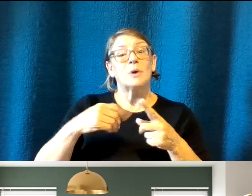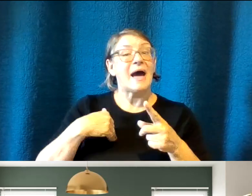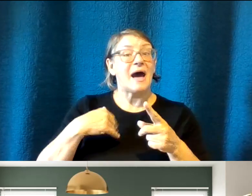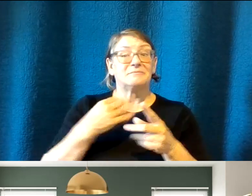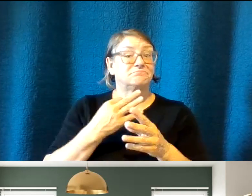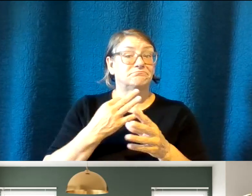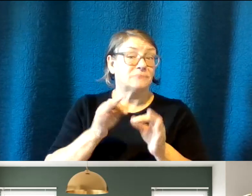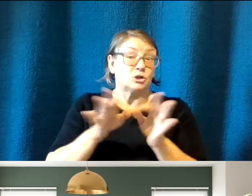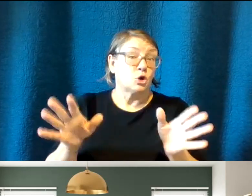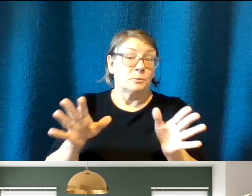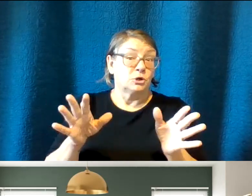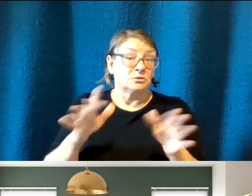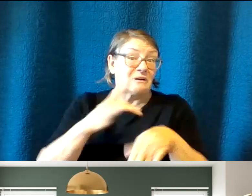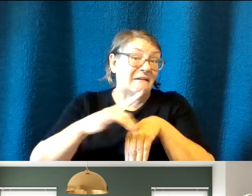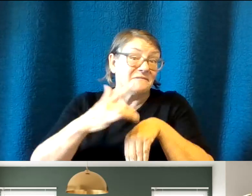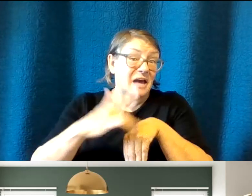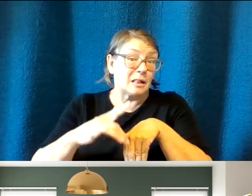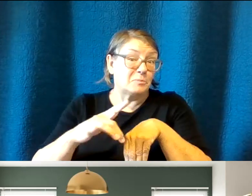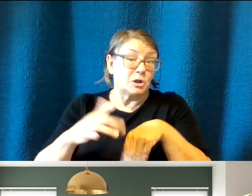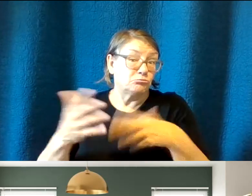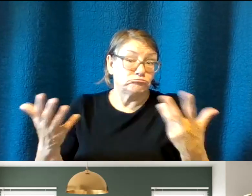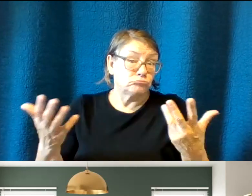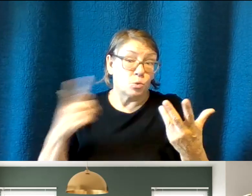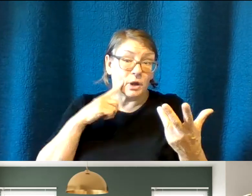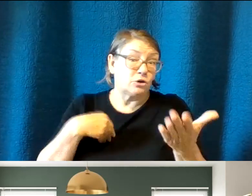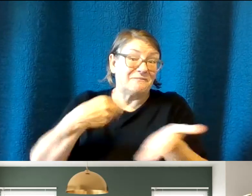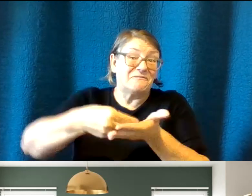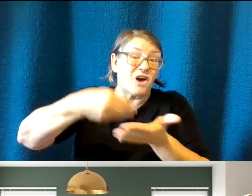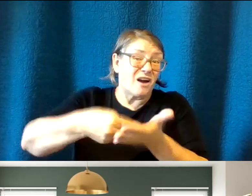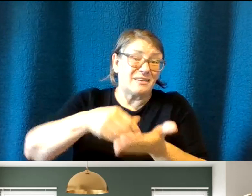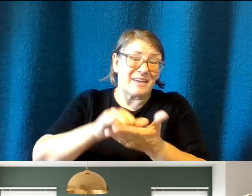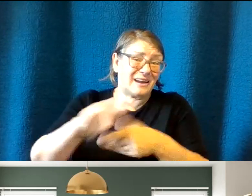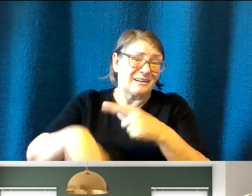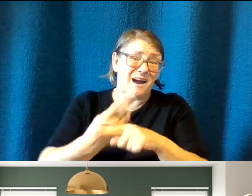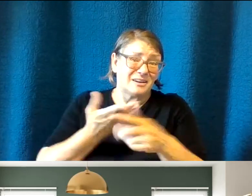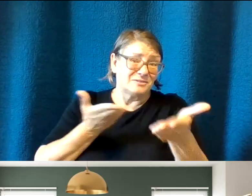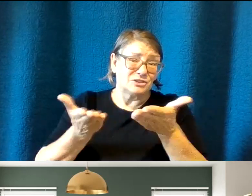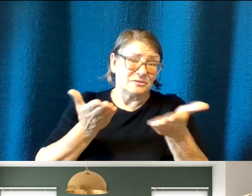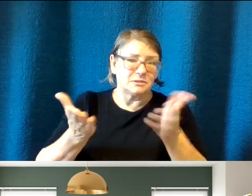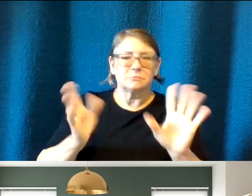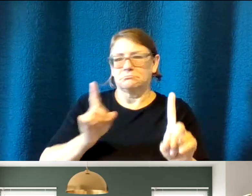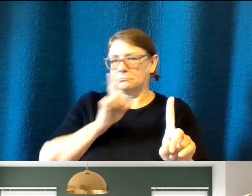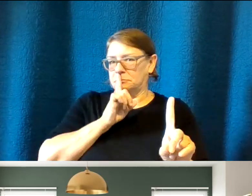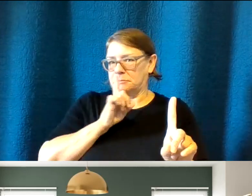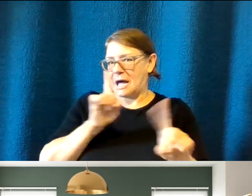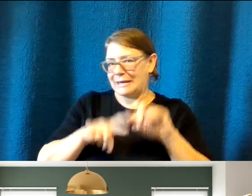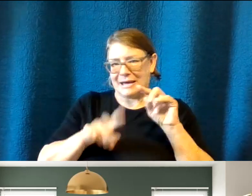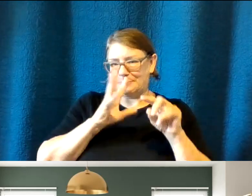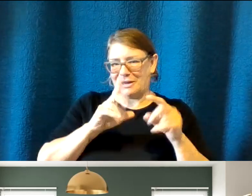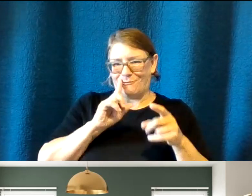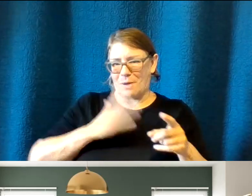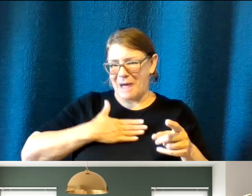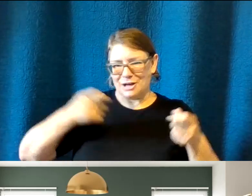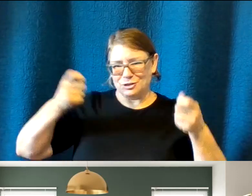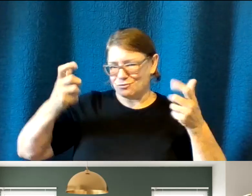available to fund these kinds of services. Obviously, I do not speak for the director or the department in any